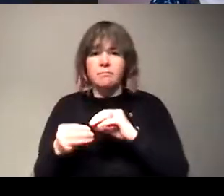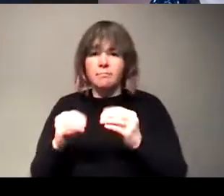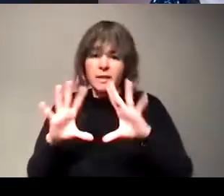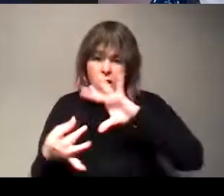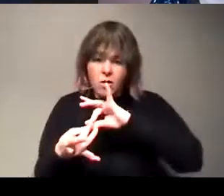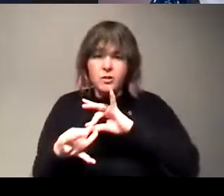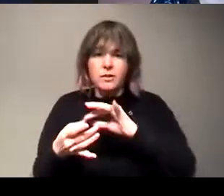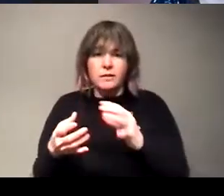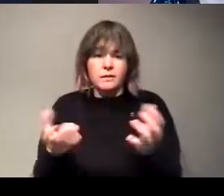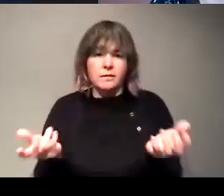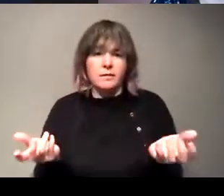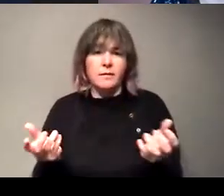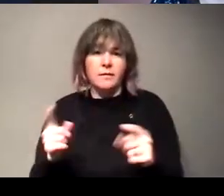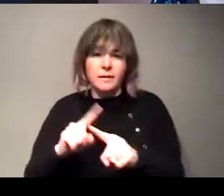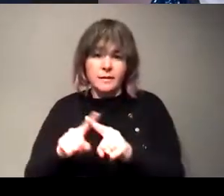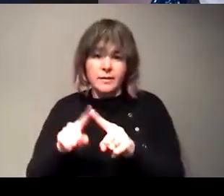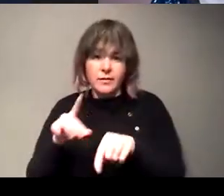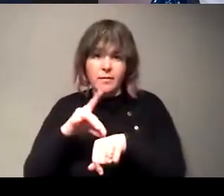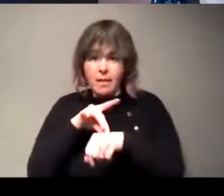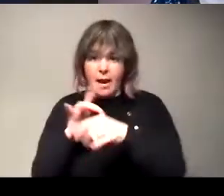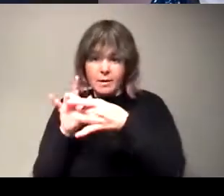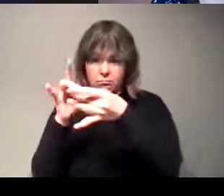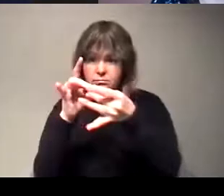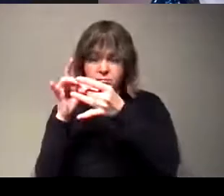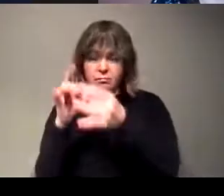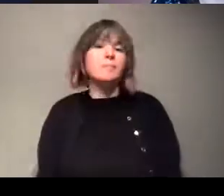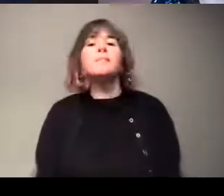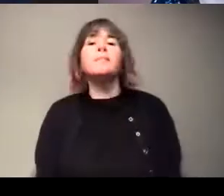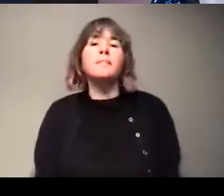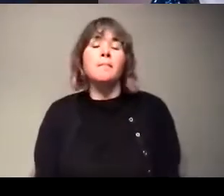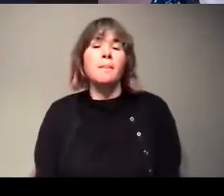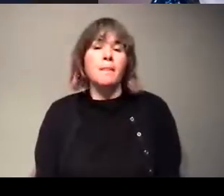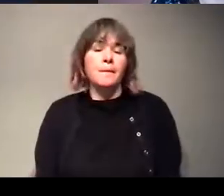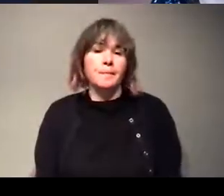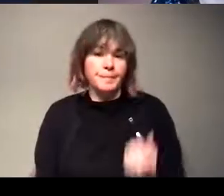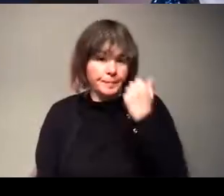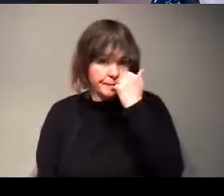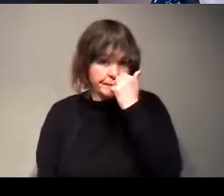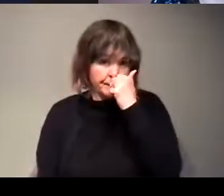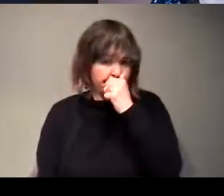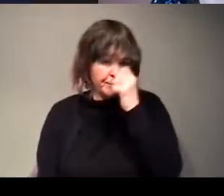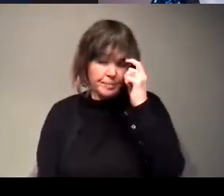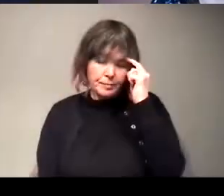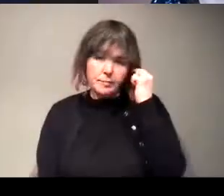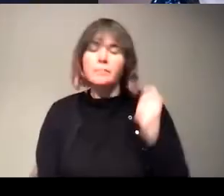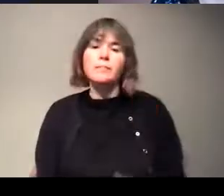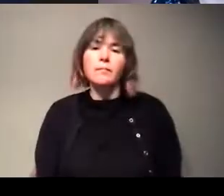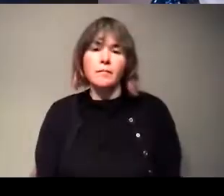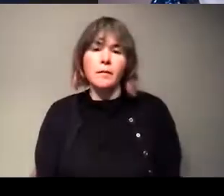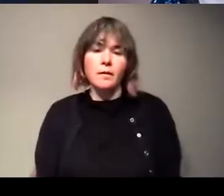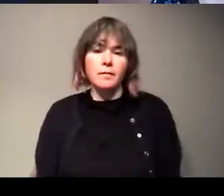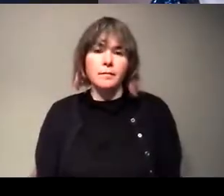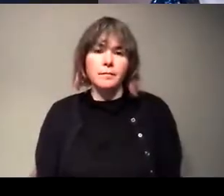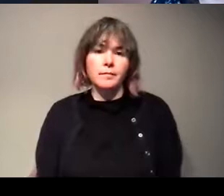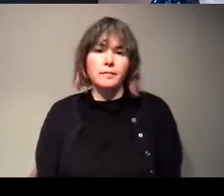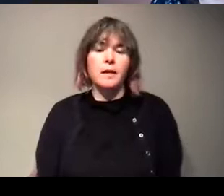ecologies of the different planets. And I would also say that it's,